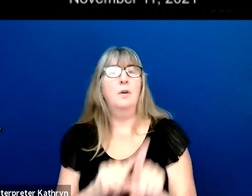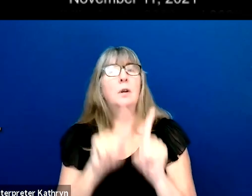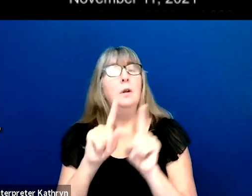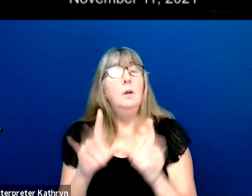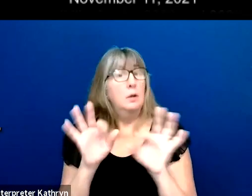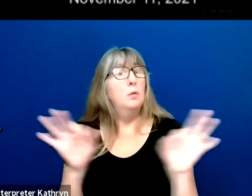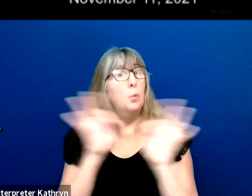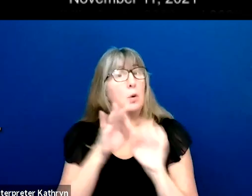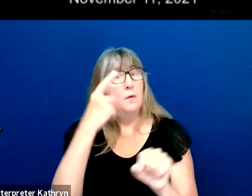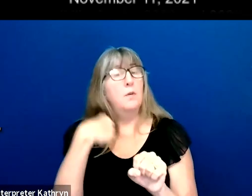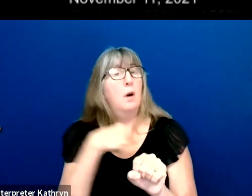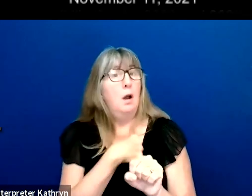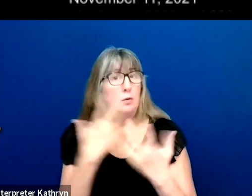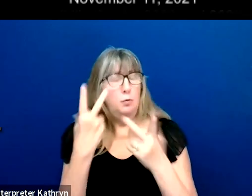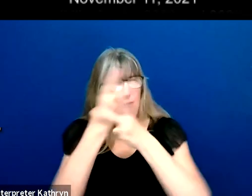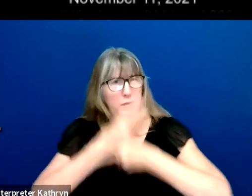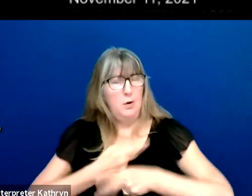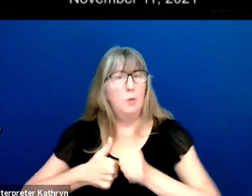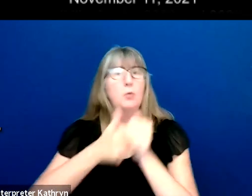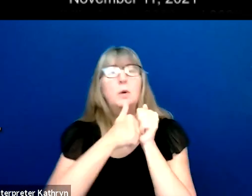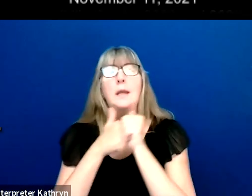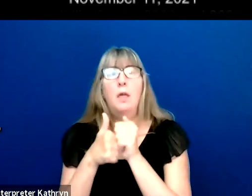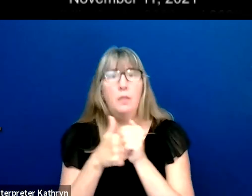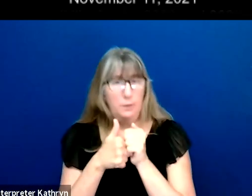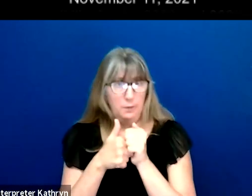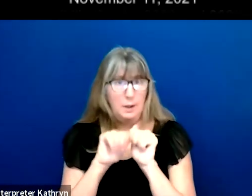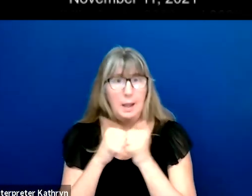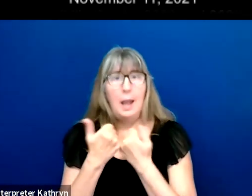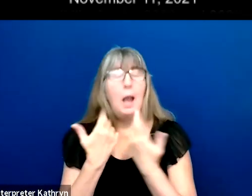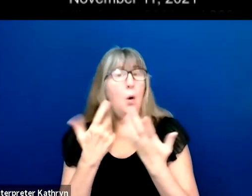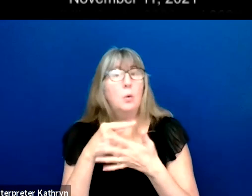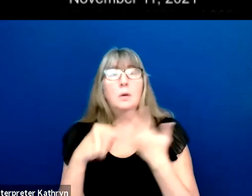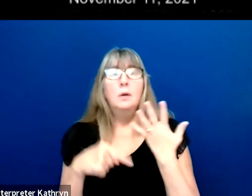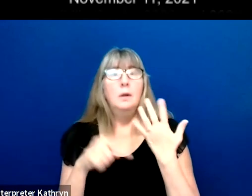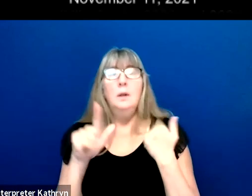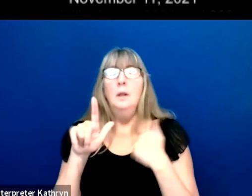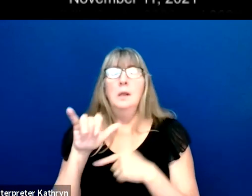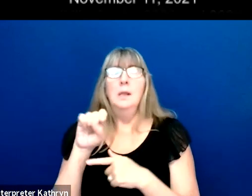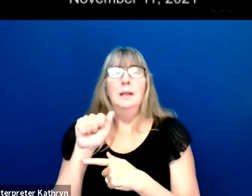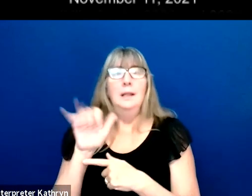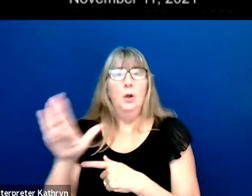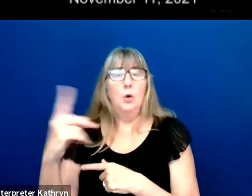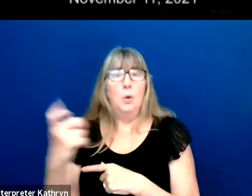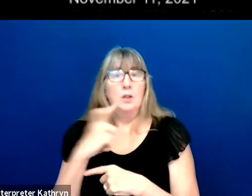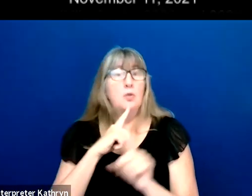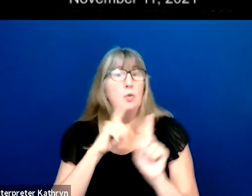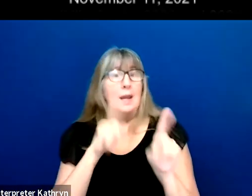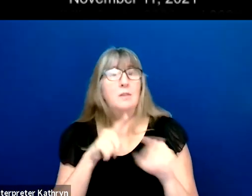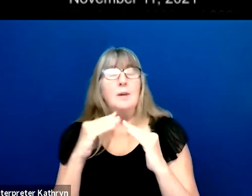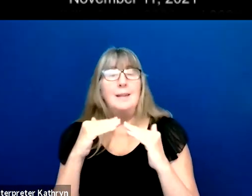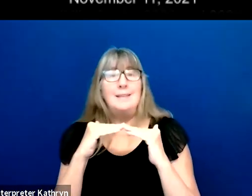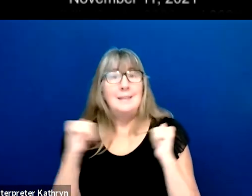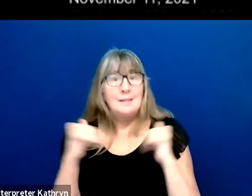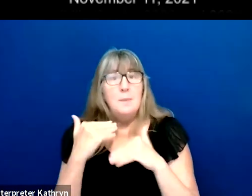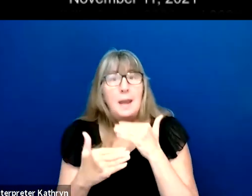us to actually figure out together how to answer Lisa's question in a systematic way,